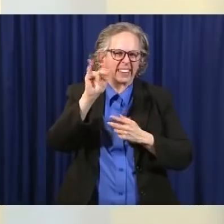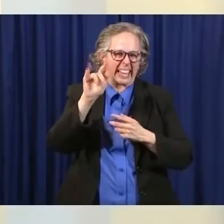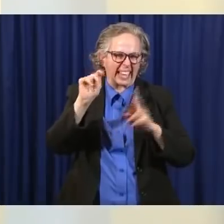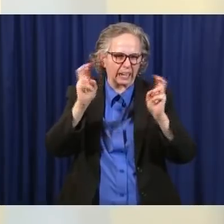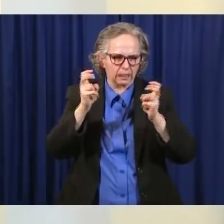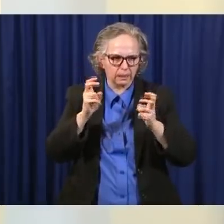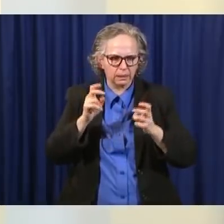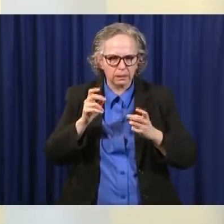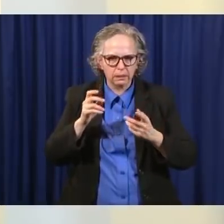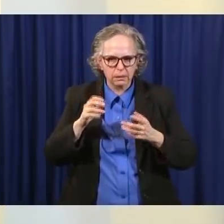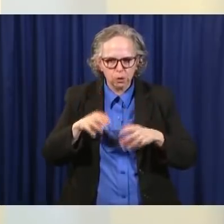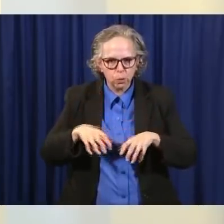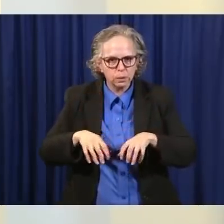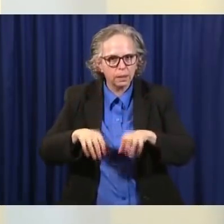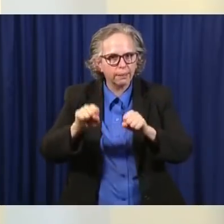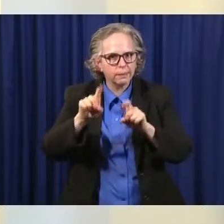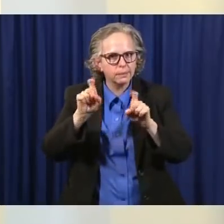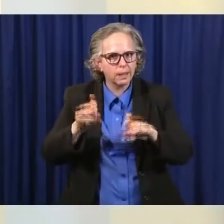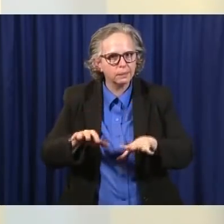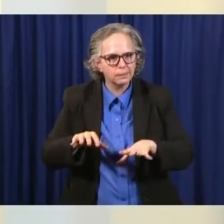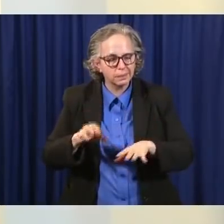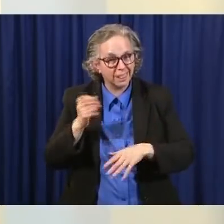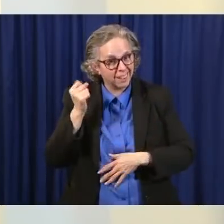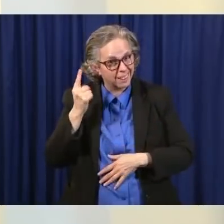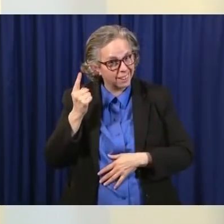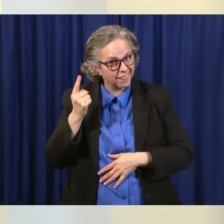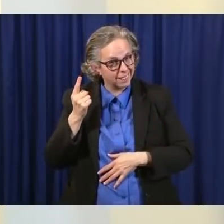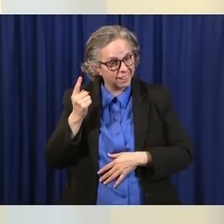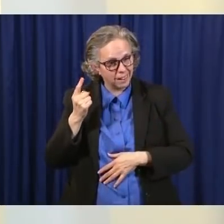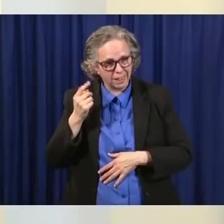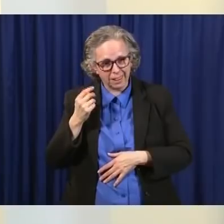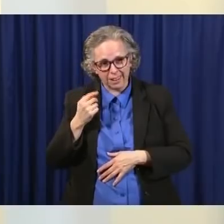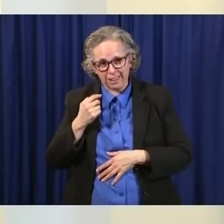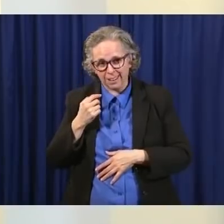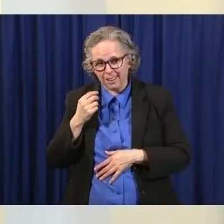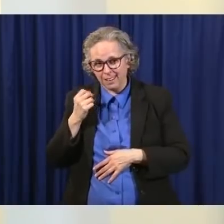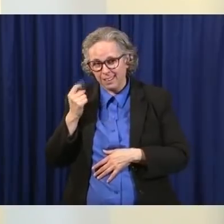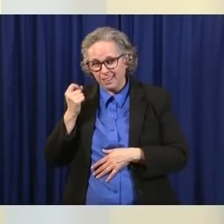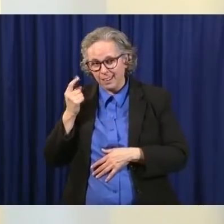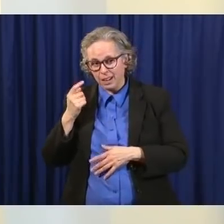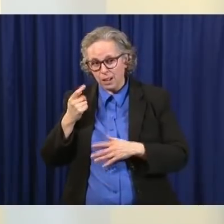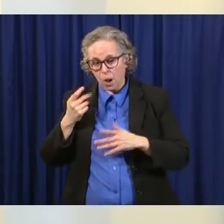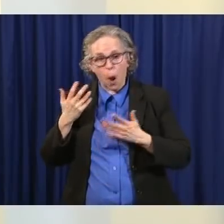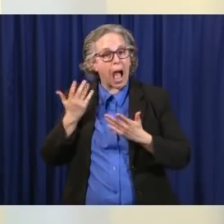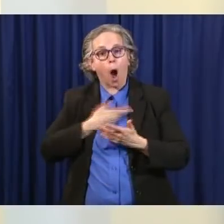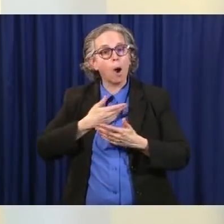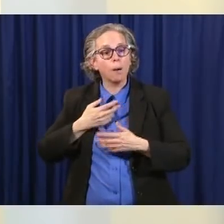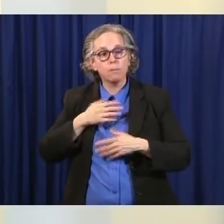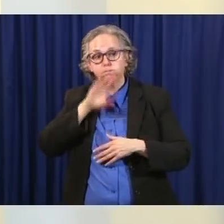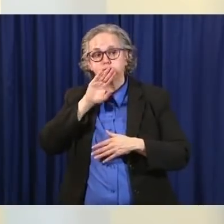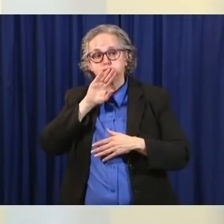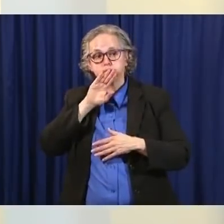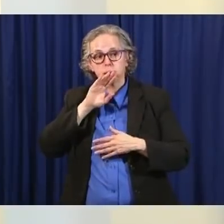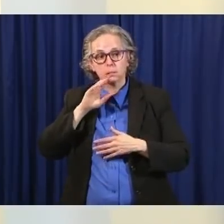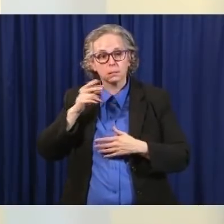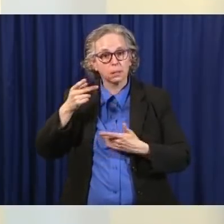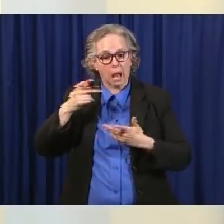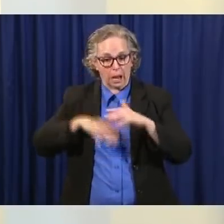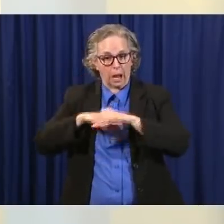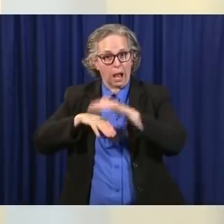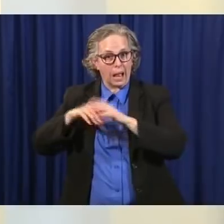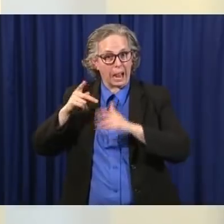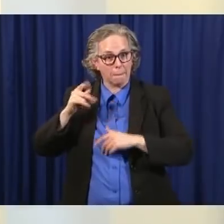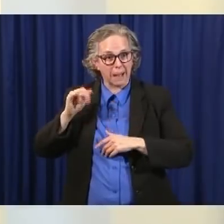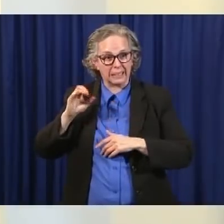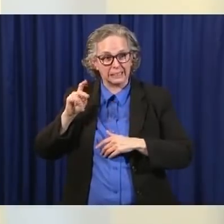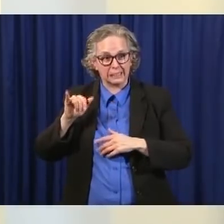all the complexity. It was about getting the capacity out there. So when we say the capacity to do 14,000 plus tests